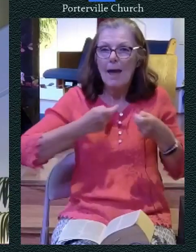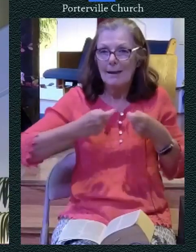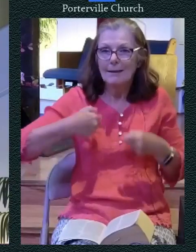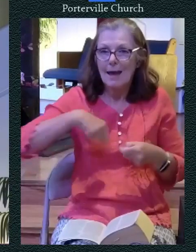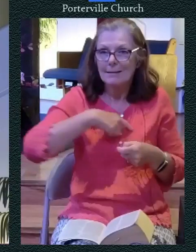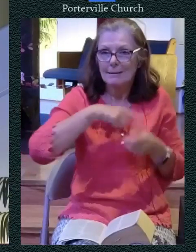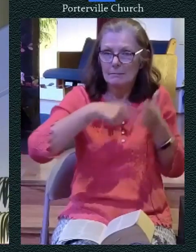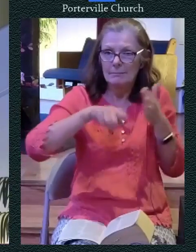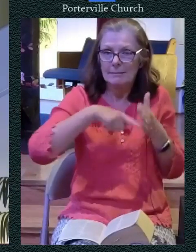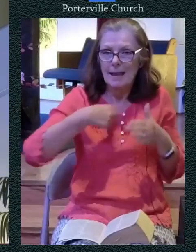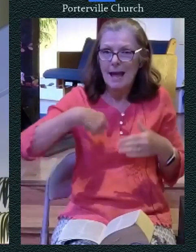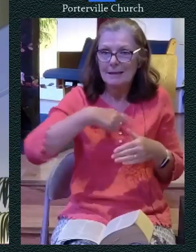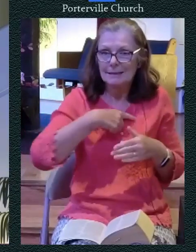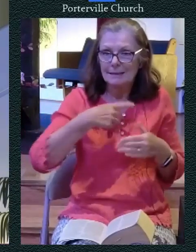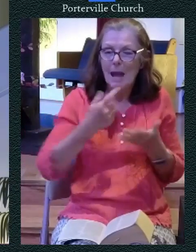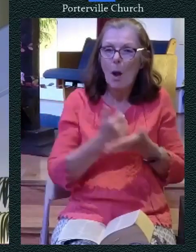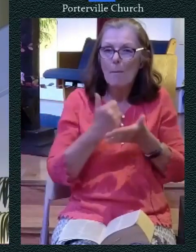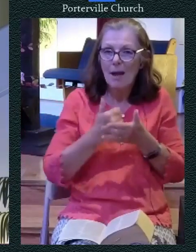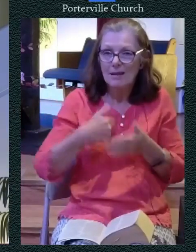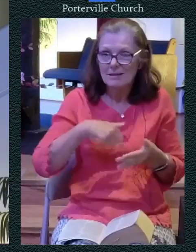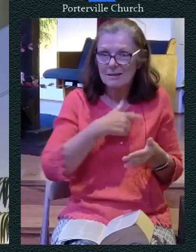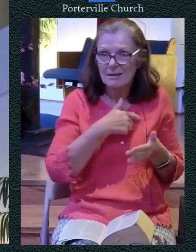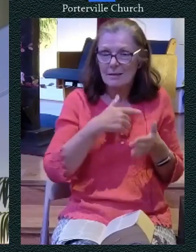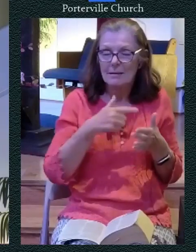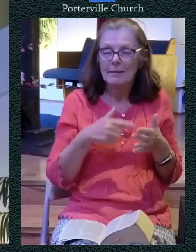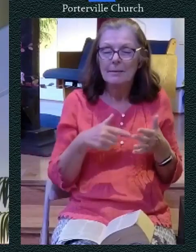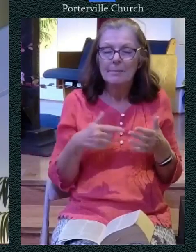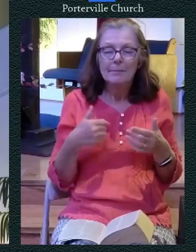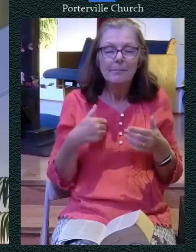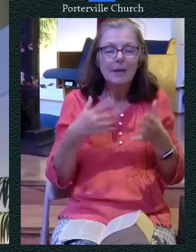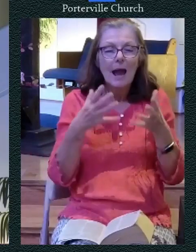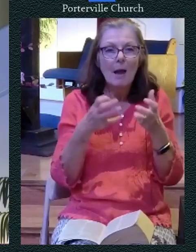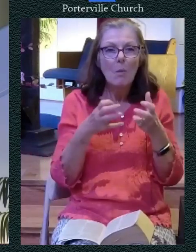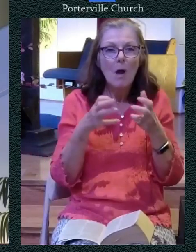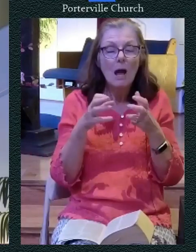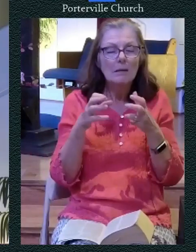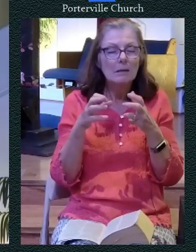that by actually moving out of the book of Revelation